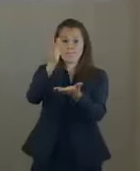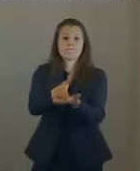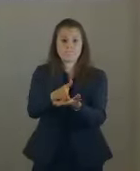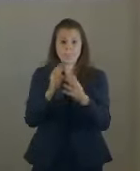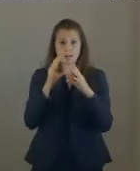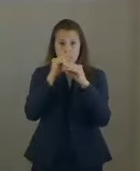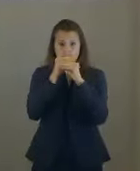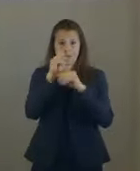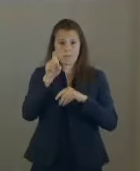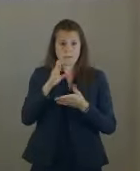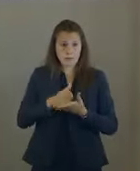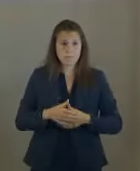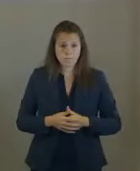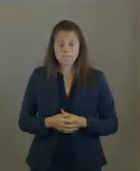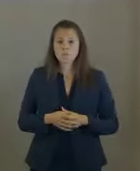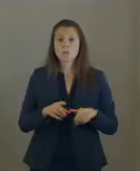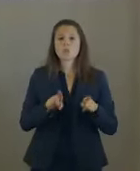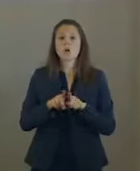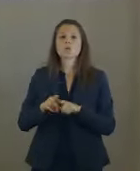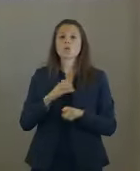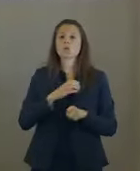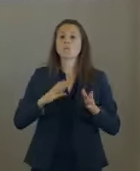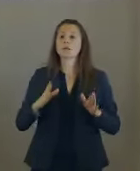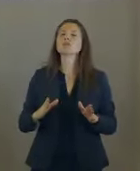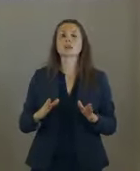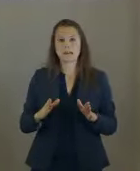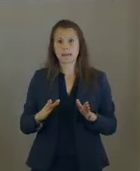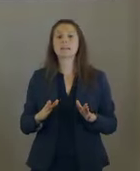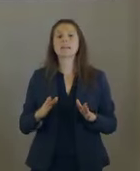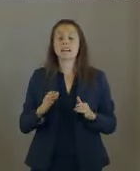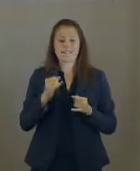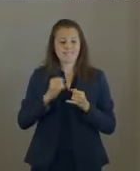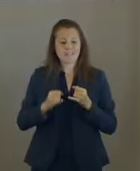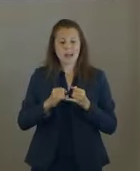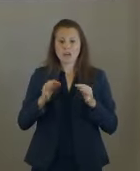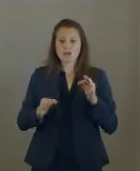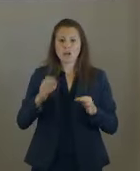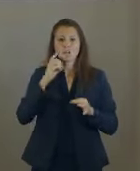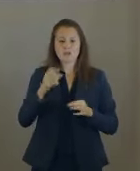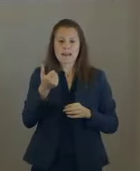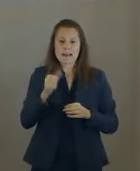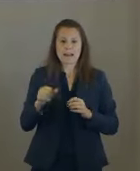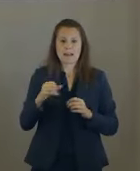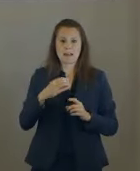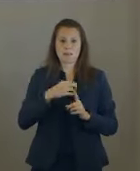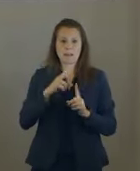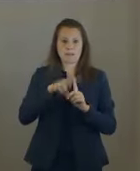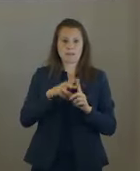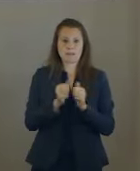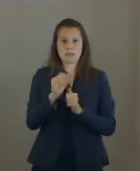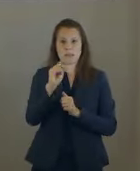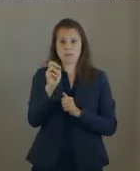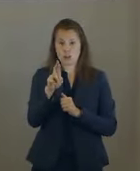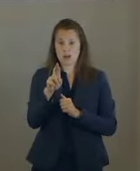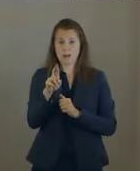commenting. Also, the Commission is the final judge of complaints that are filed with MDCR. Members of the public